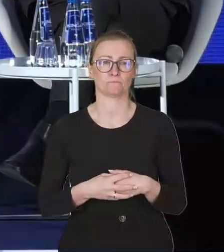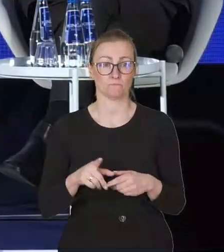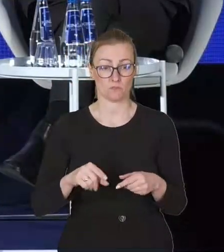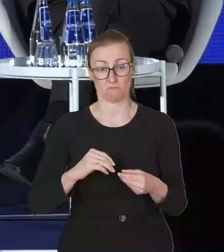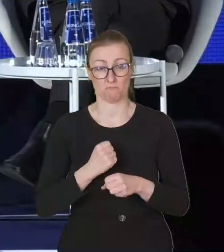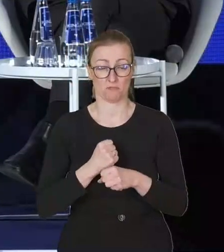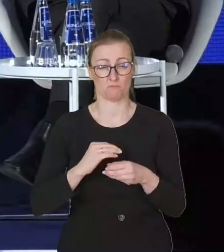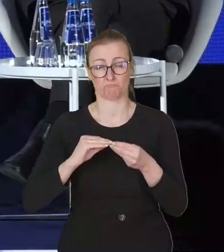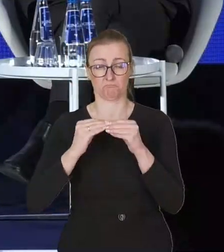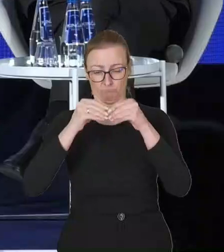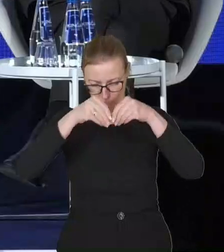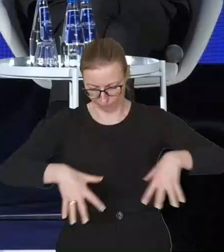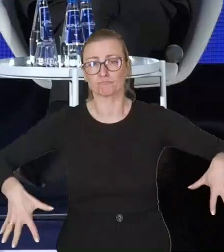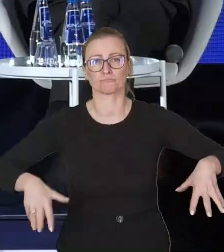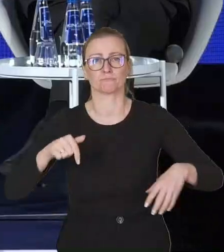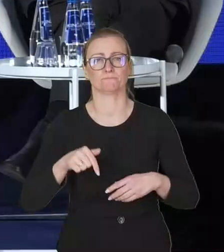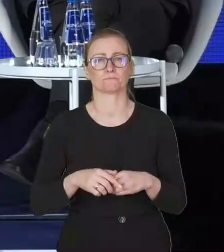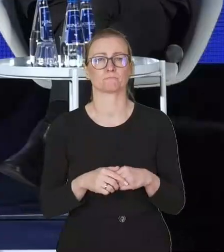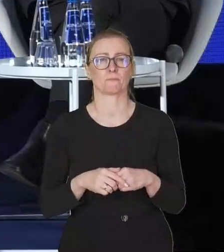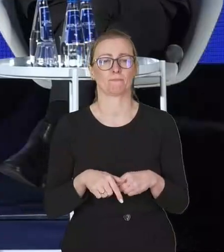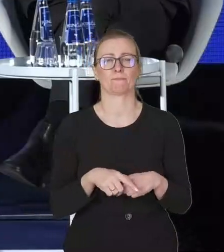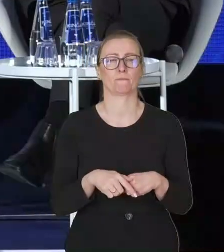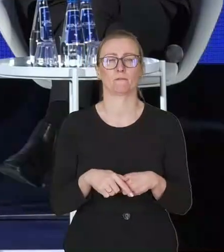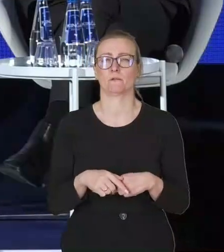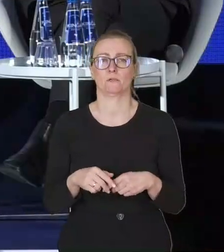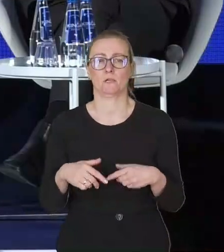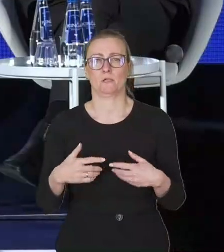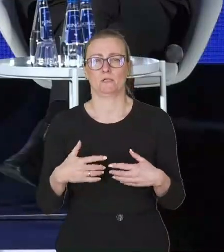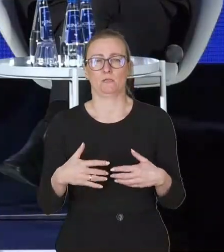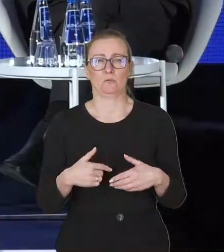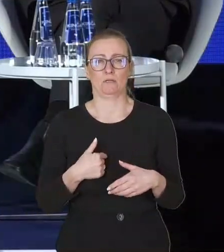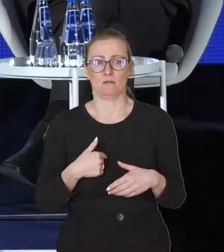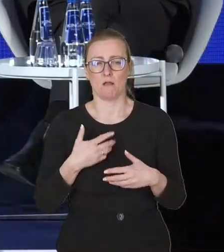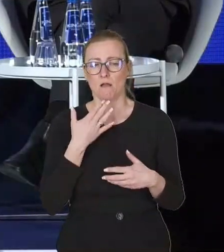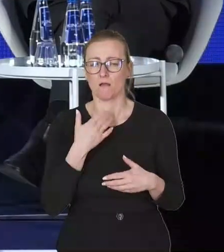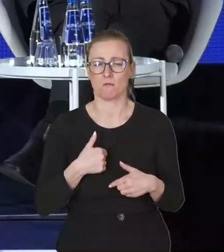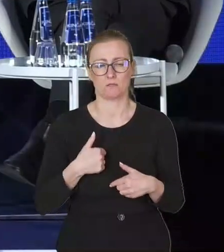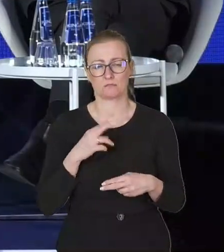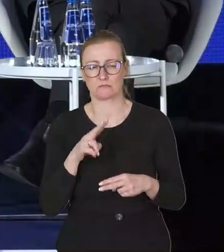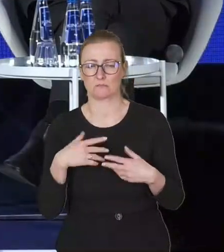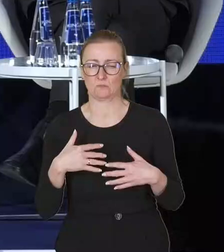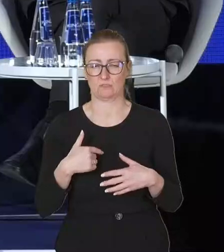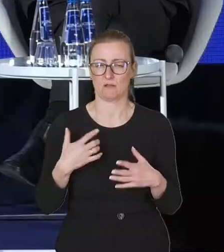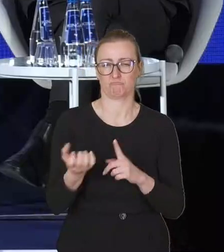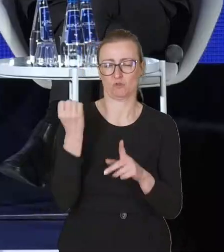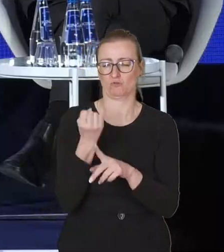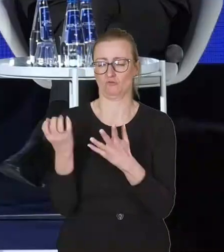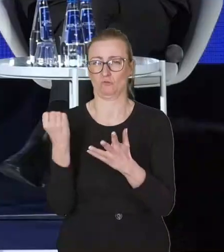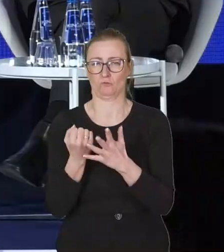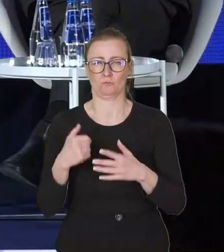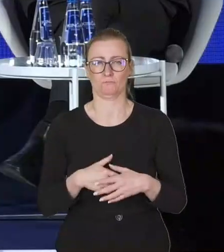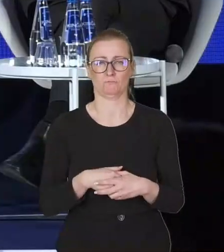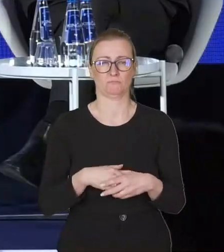ambitious, trying to complete the single market, we have to accelerate things. Don't forget, the EU is